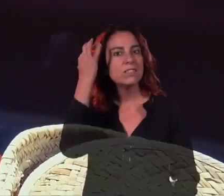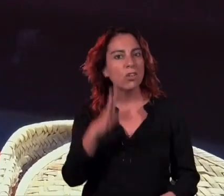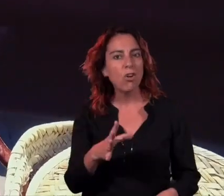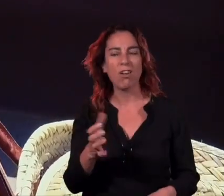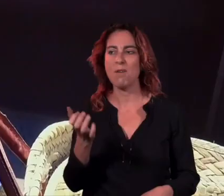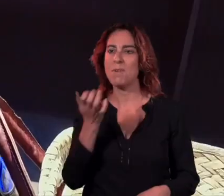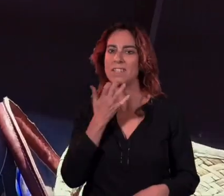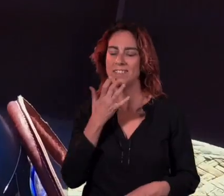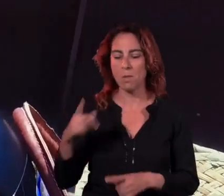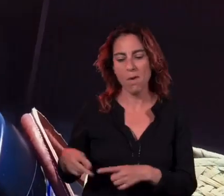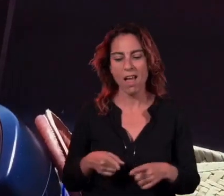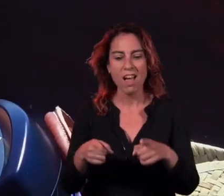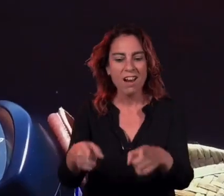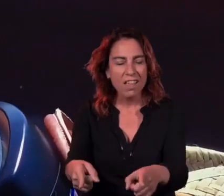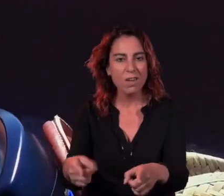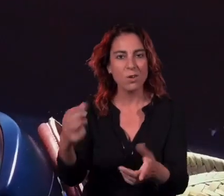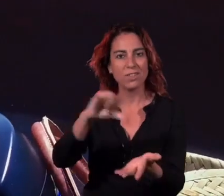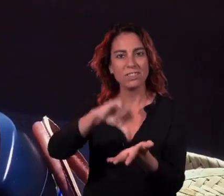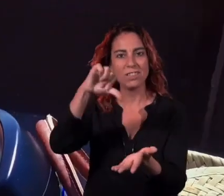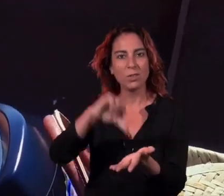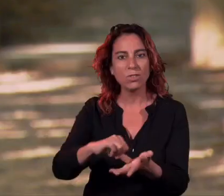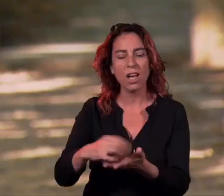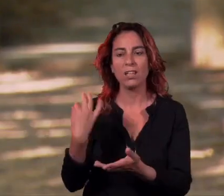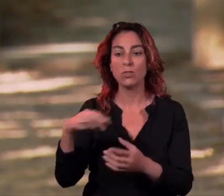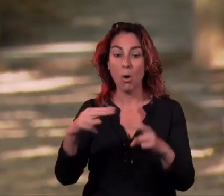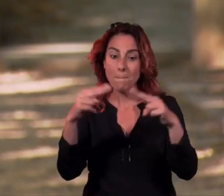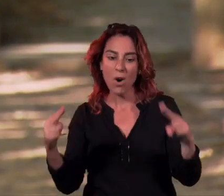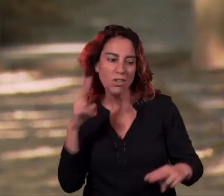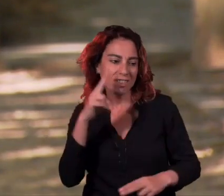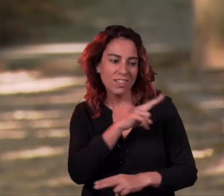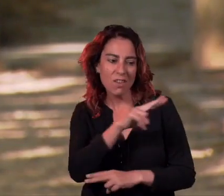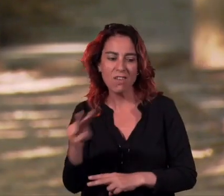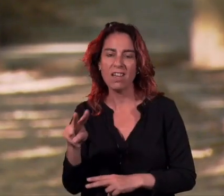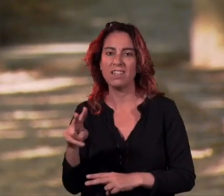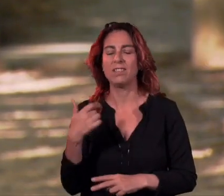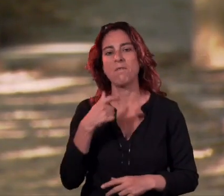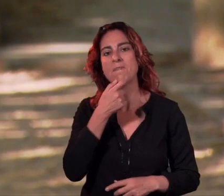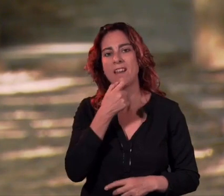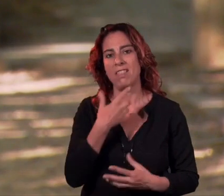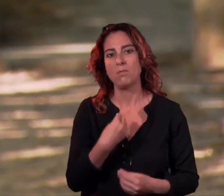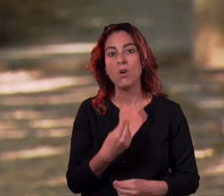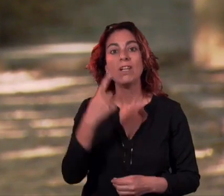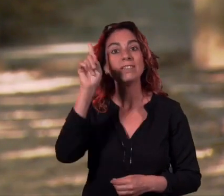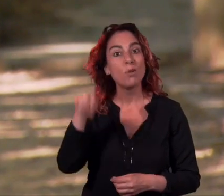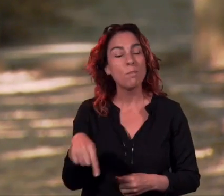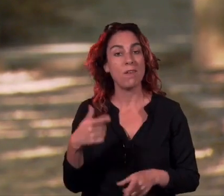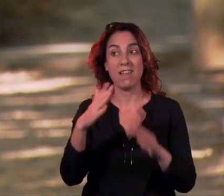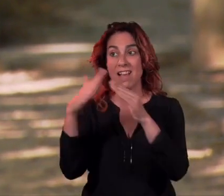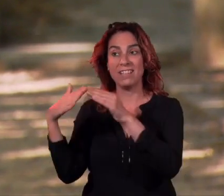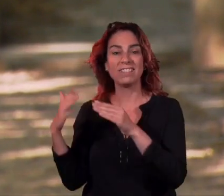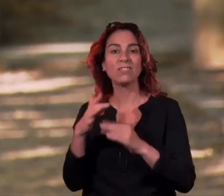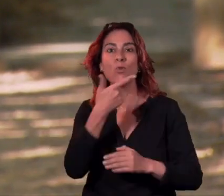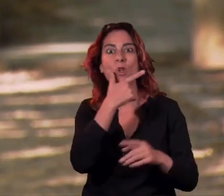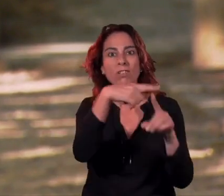In Girona, I love the river running through it and the fact that we have bridges over it so you can get a really good view. Also the beautiful